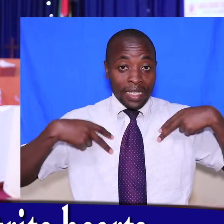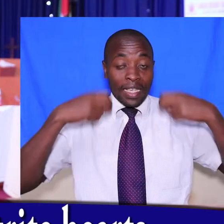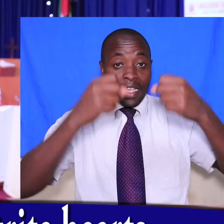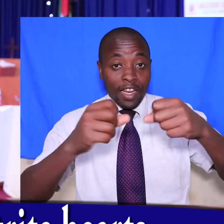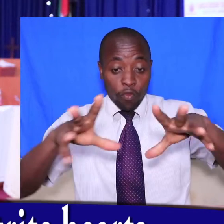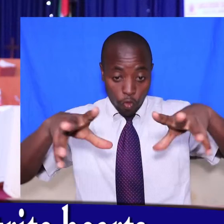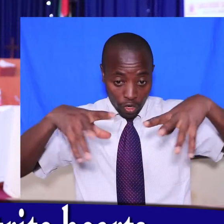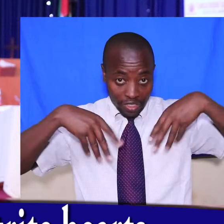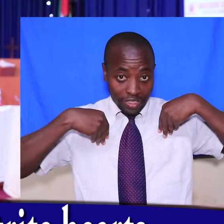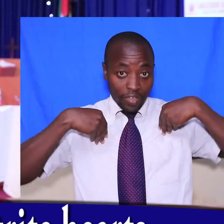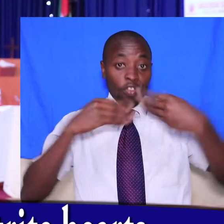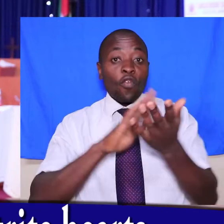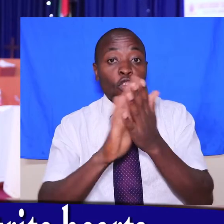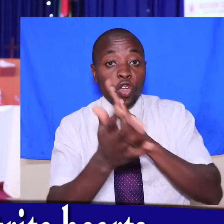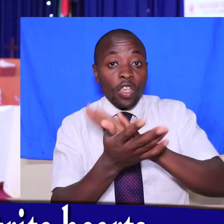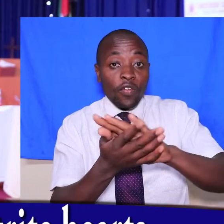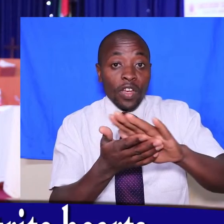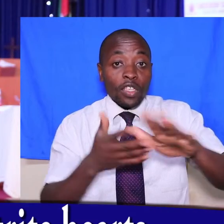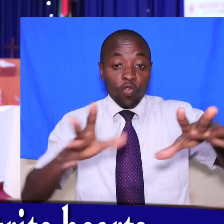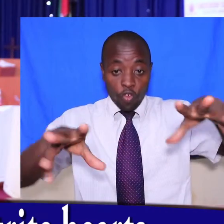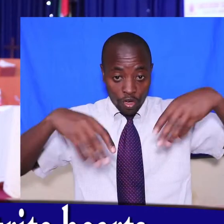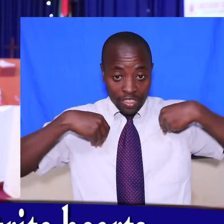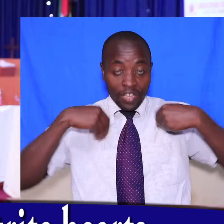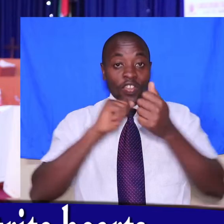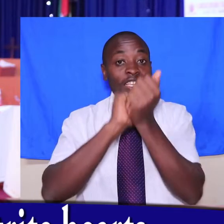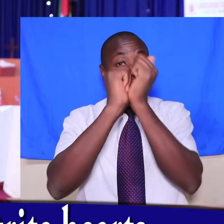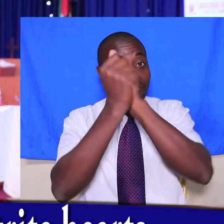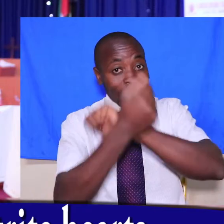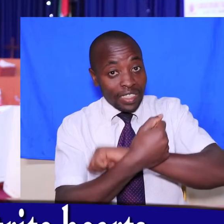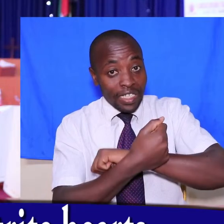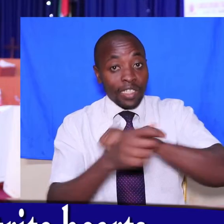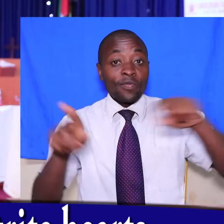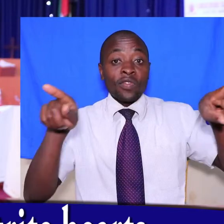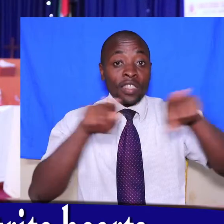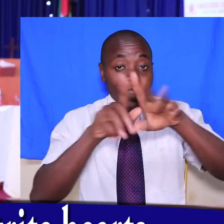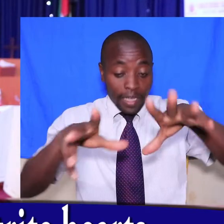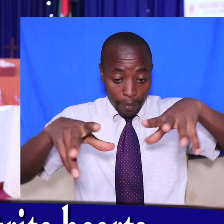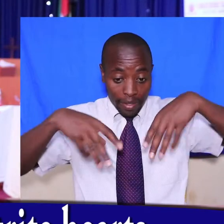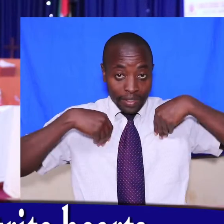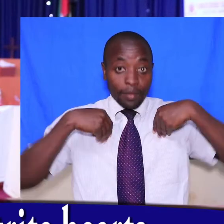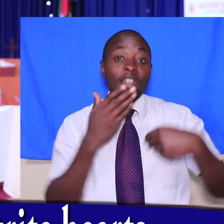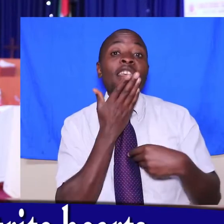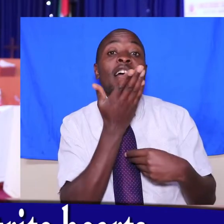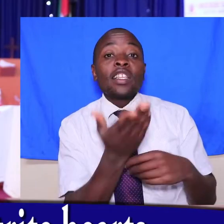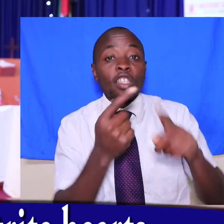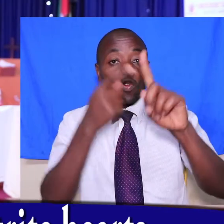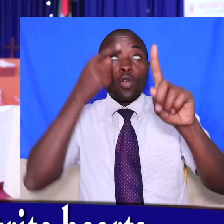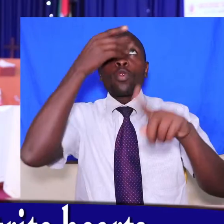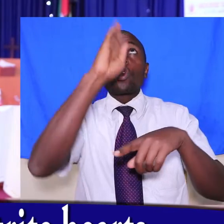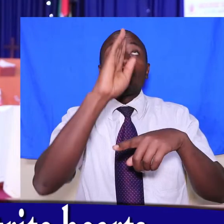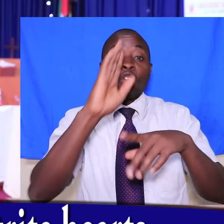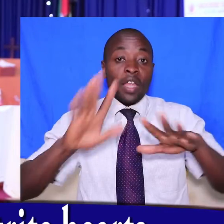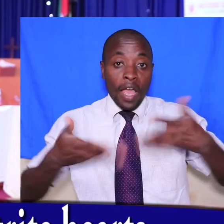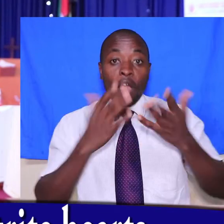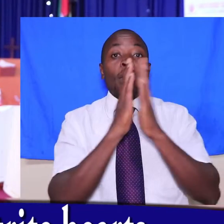for receiving forgiveness, for receiving transformation, and receiving answers from God.